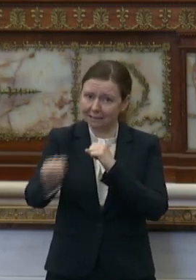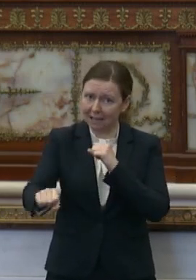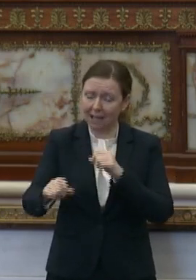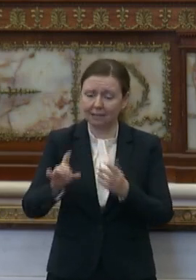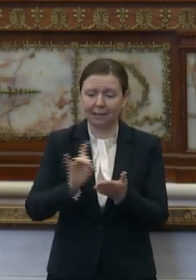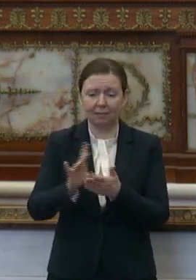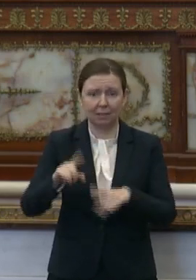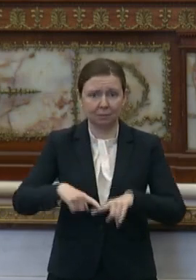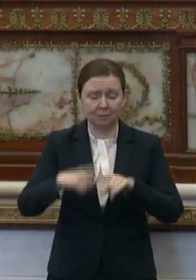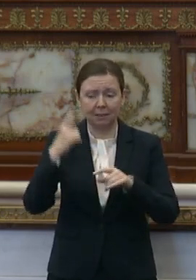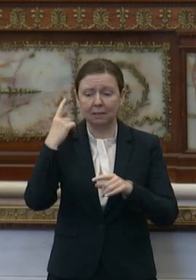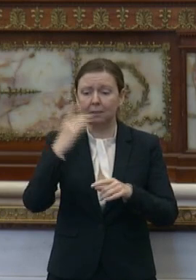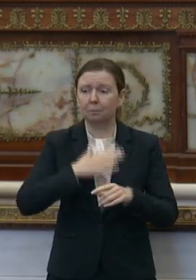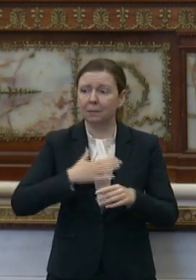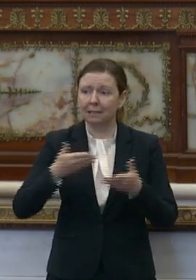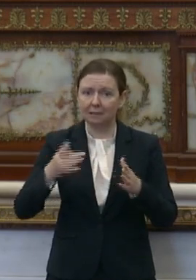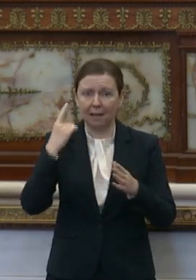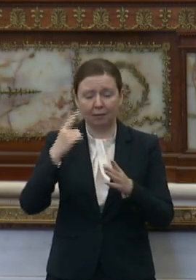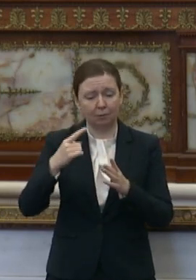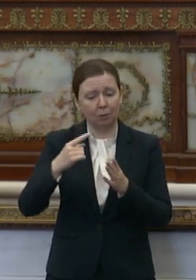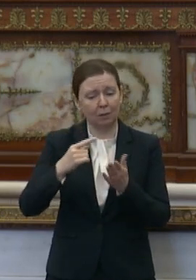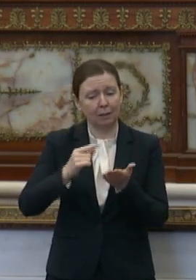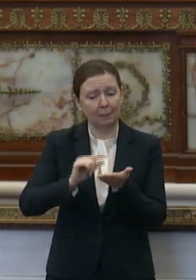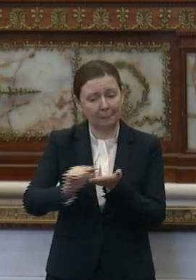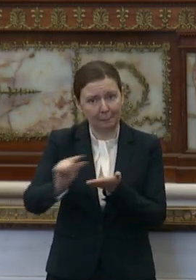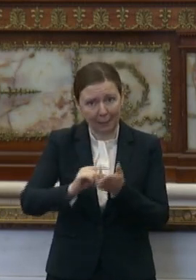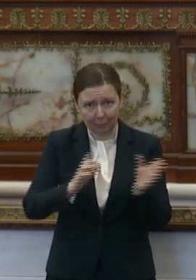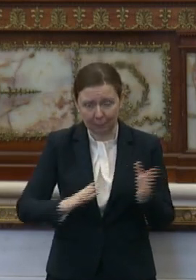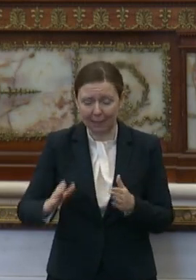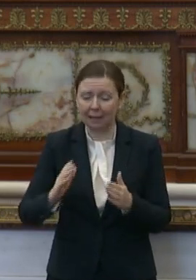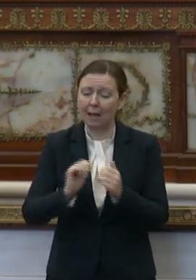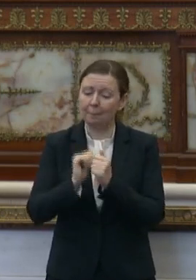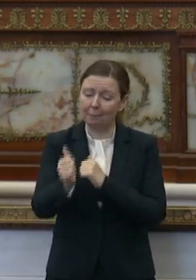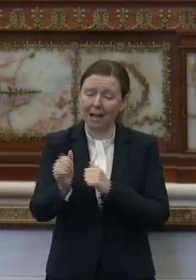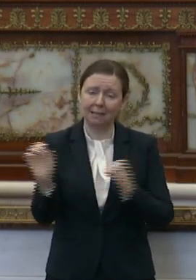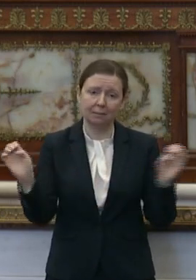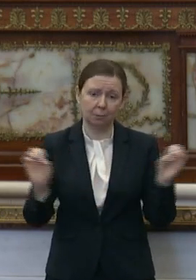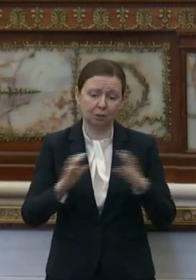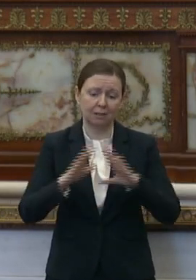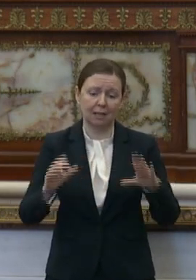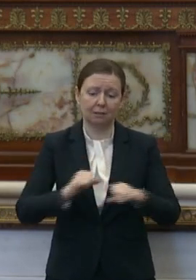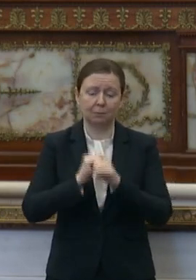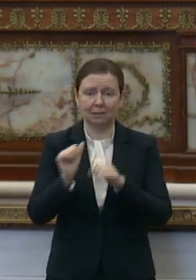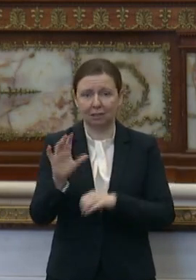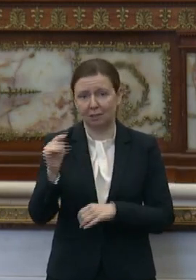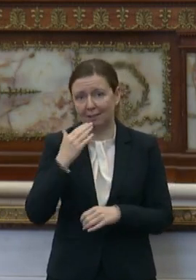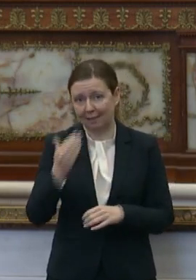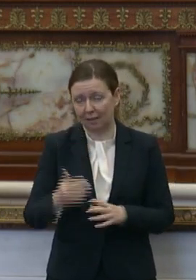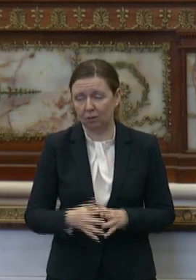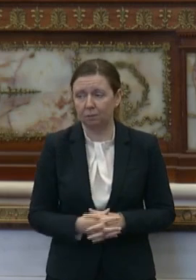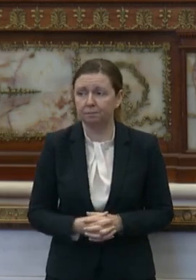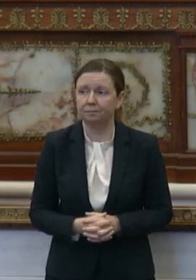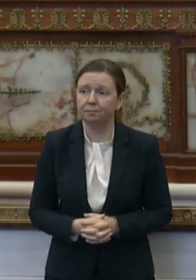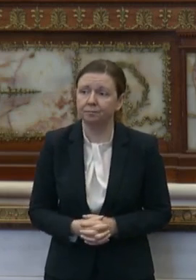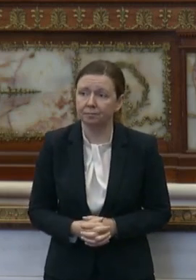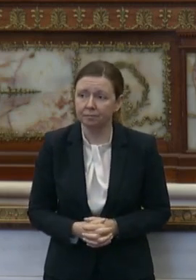allow for year-long repayment plans, and please pass the Emergency Housing Protection Act. Thank you.